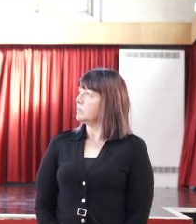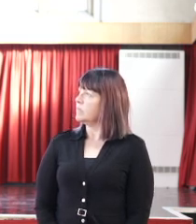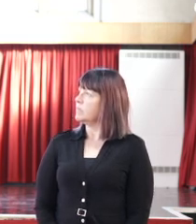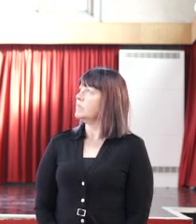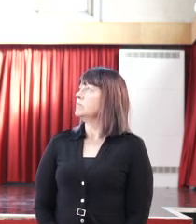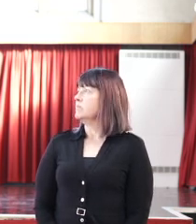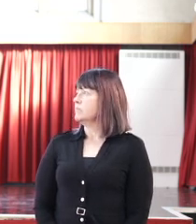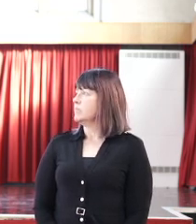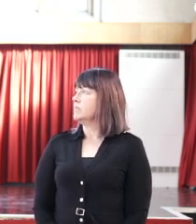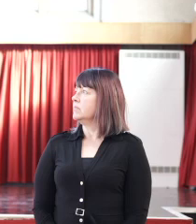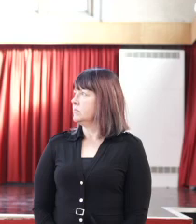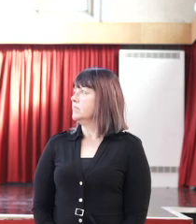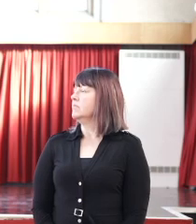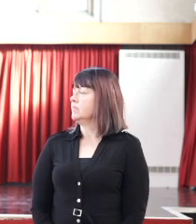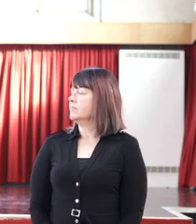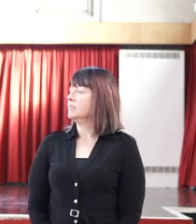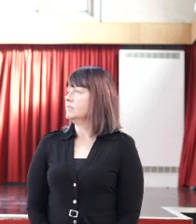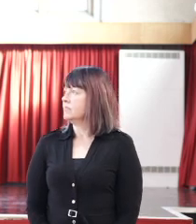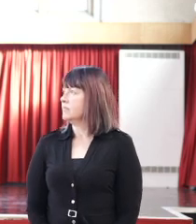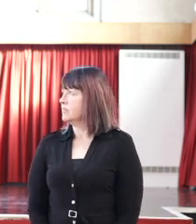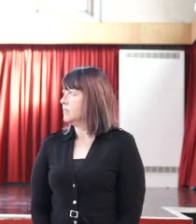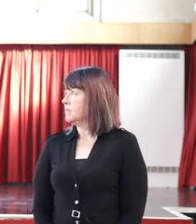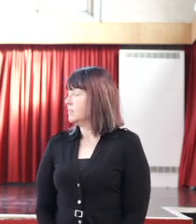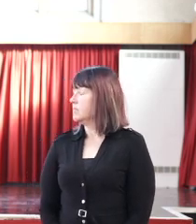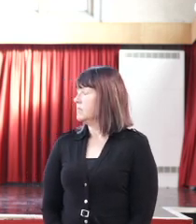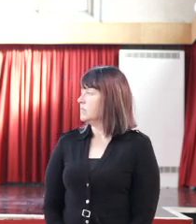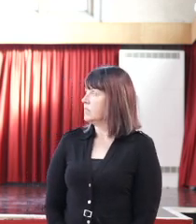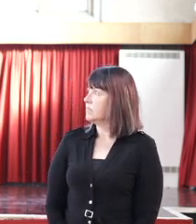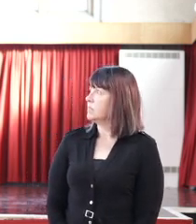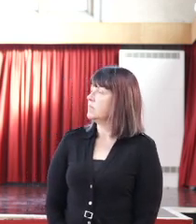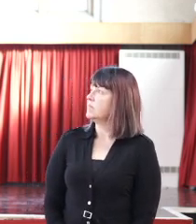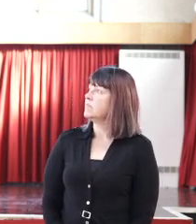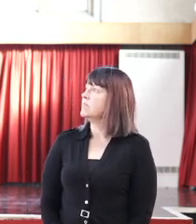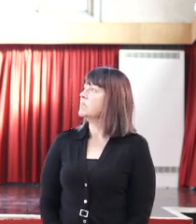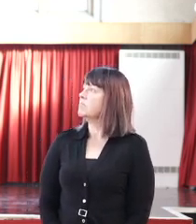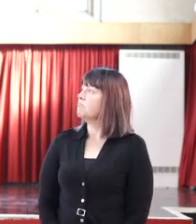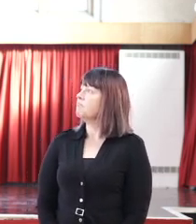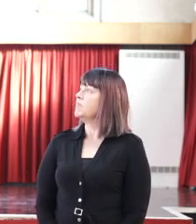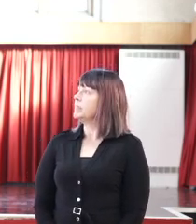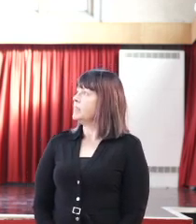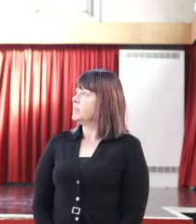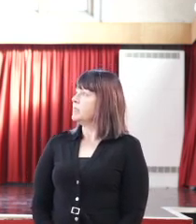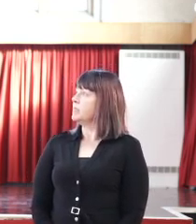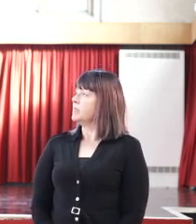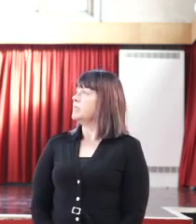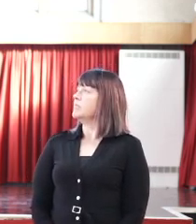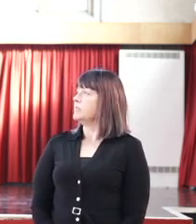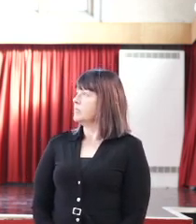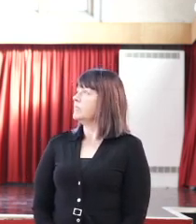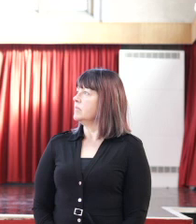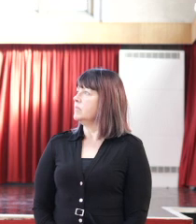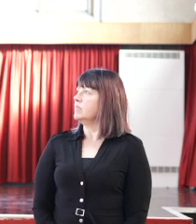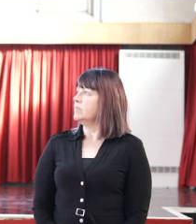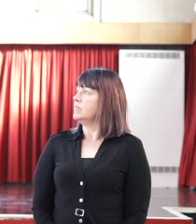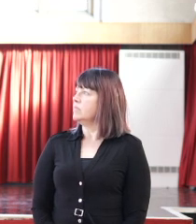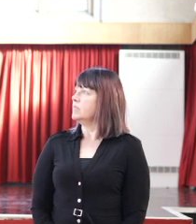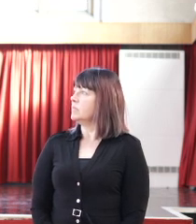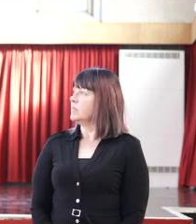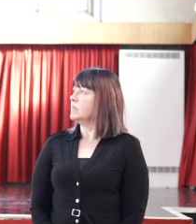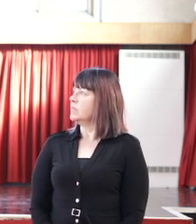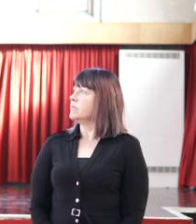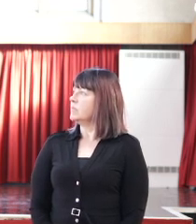think that you can't enjoy sound at all and you can't dance if you don't have a hearing aid or a cochlear implant or